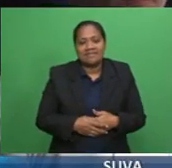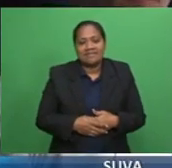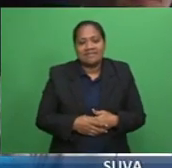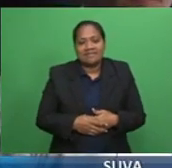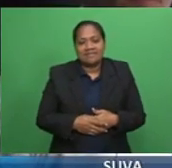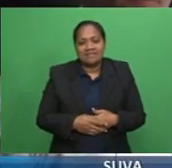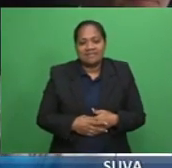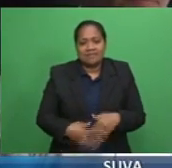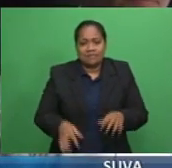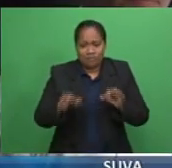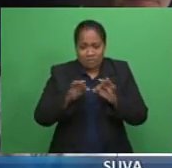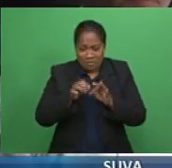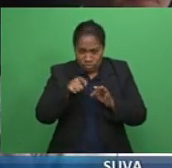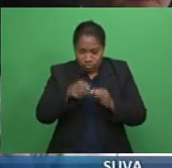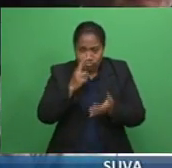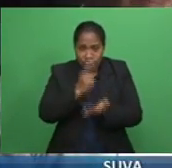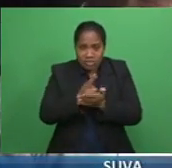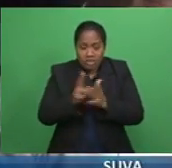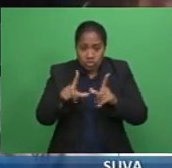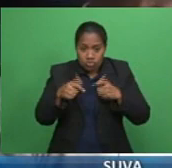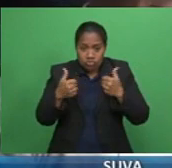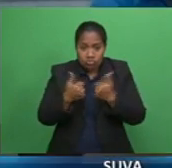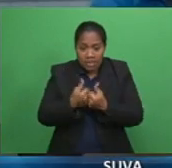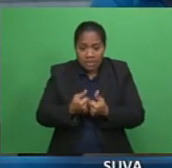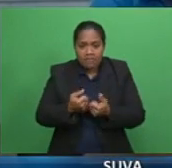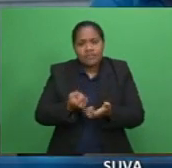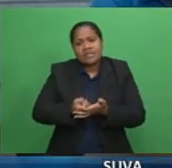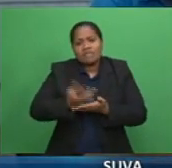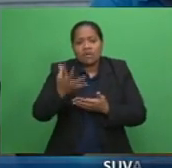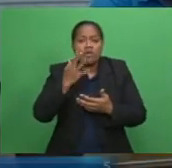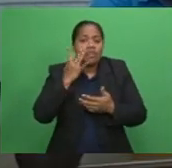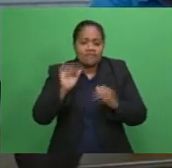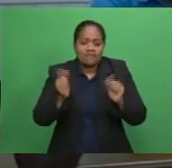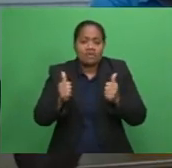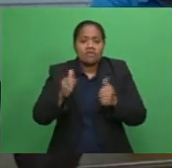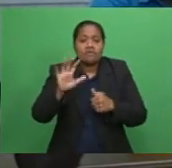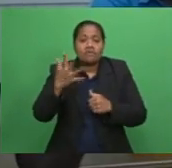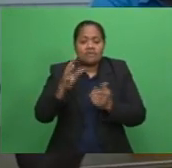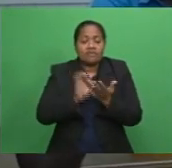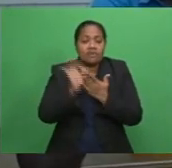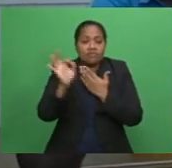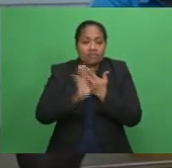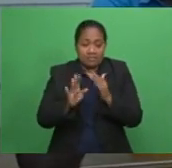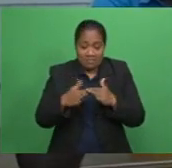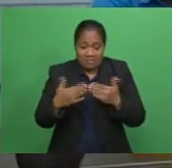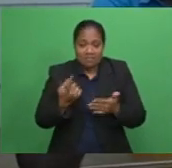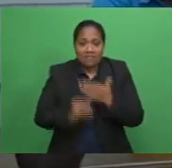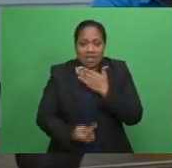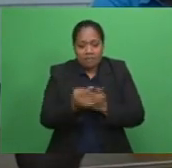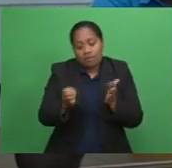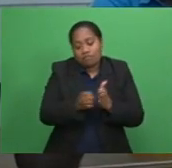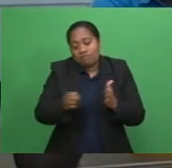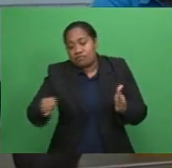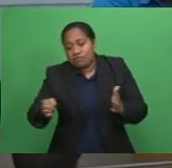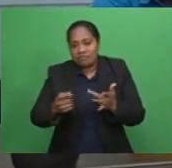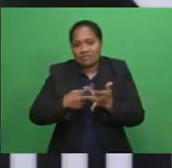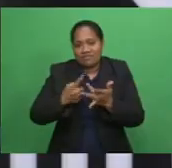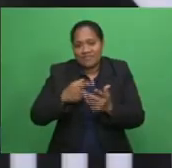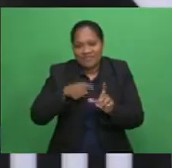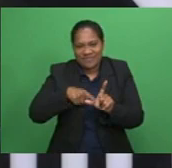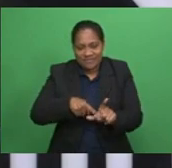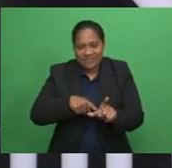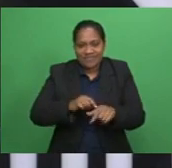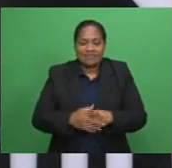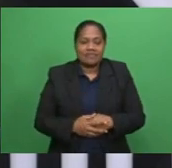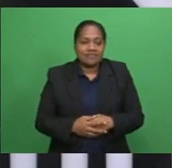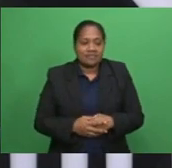initial contract was to expire on the 5th of February next year, but now it has been extended for another year since the Olympic Games have been postponed.